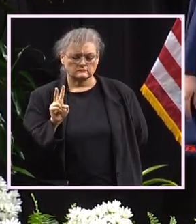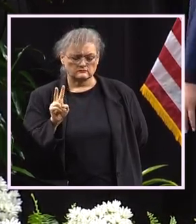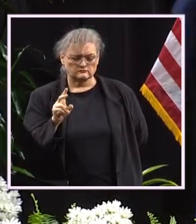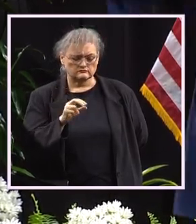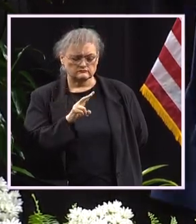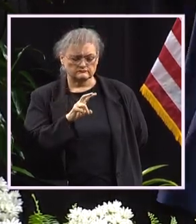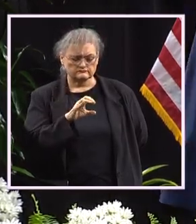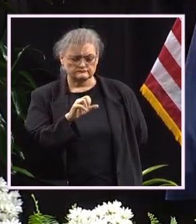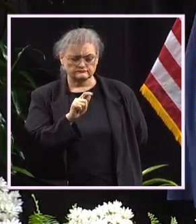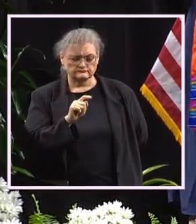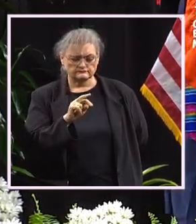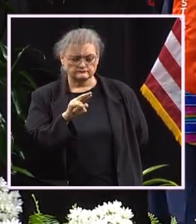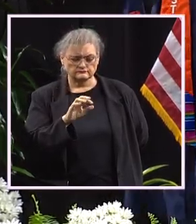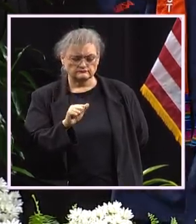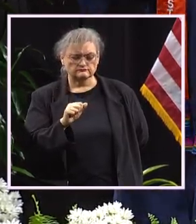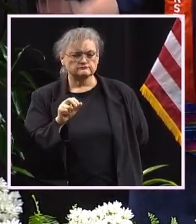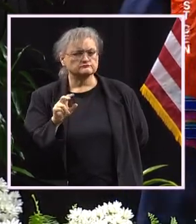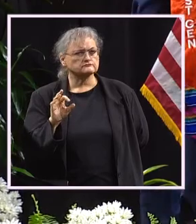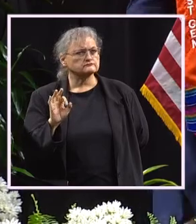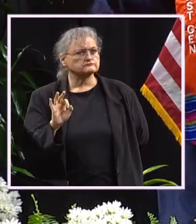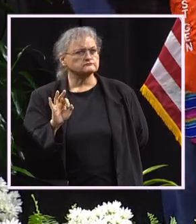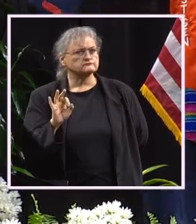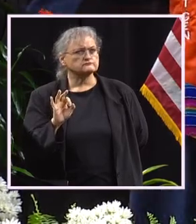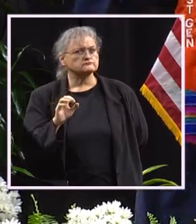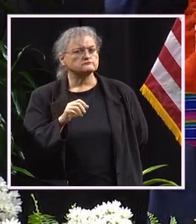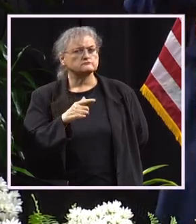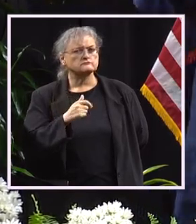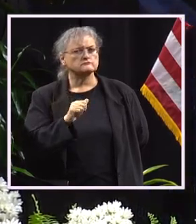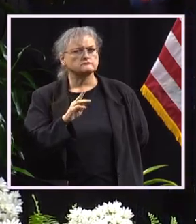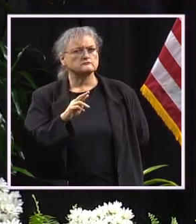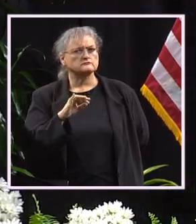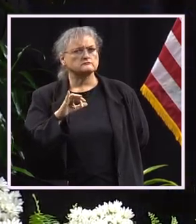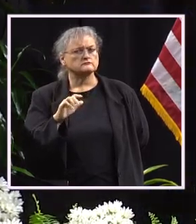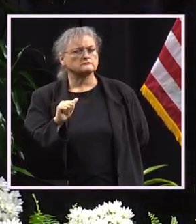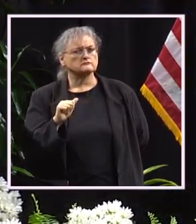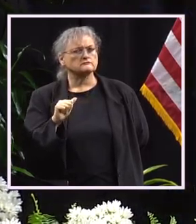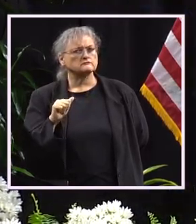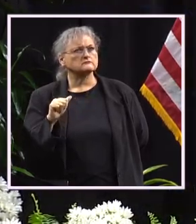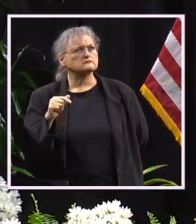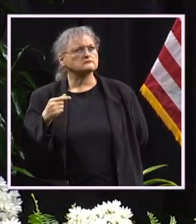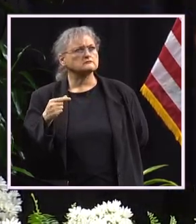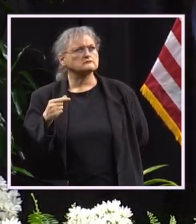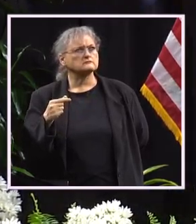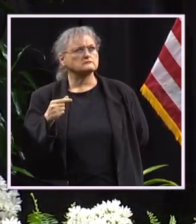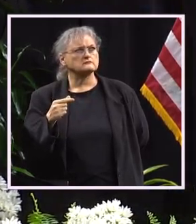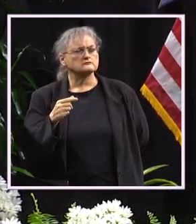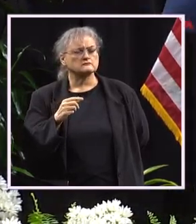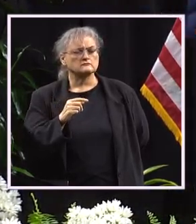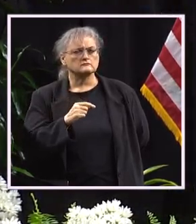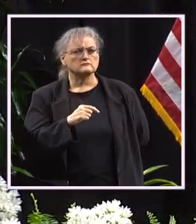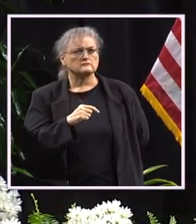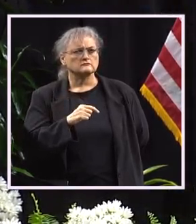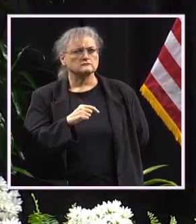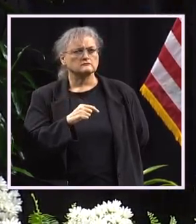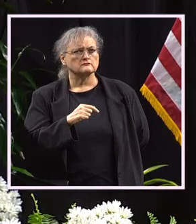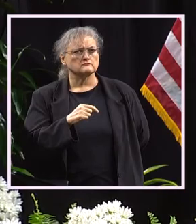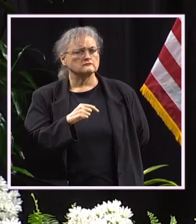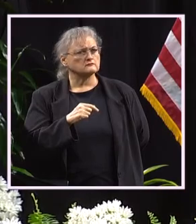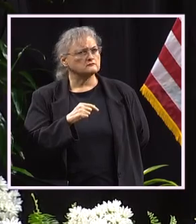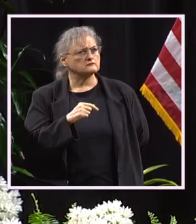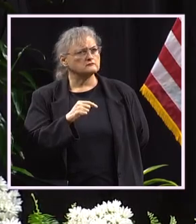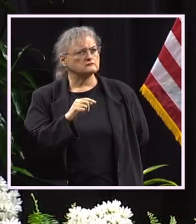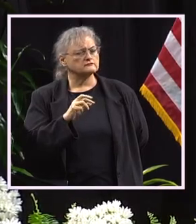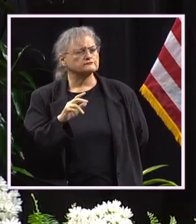Fernanda Flores, Master of Architecture. Gabriel Anthony Garcia, Master of Architecture. Refa